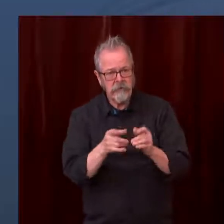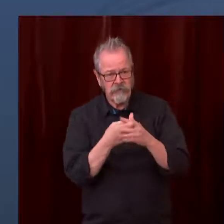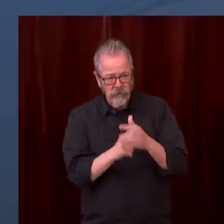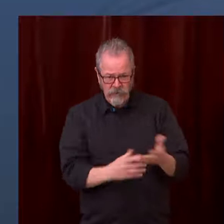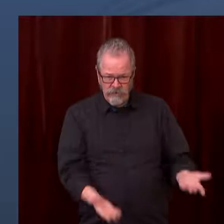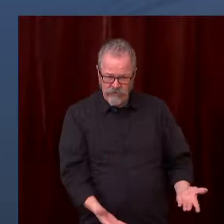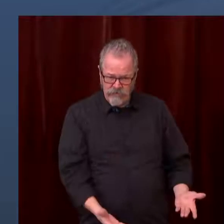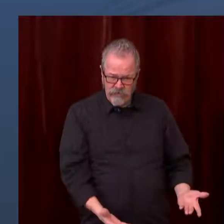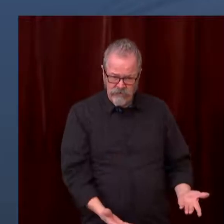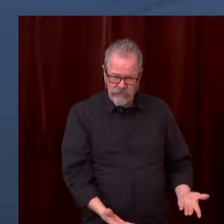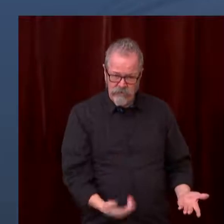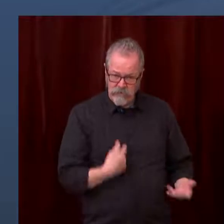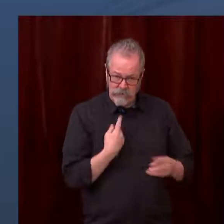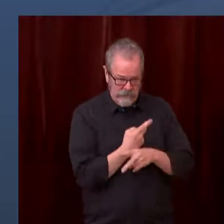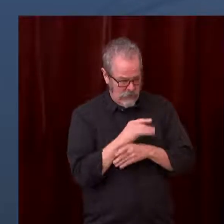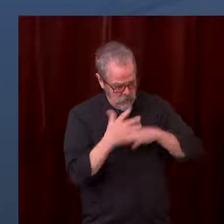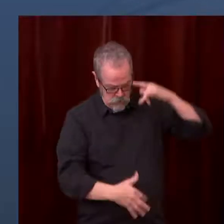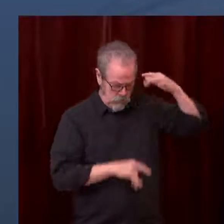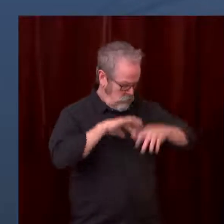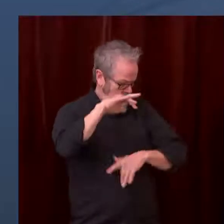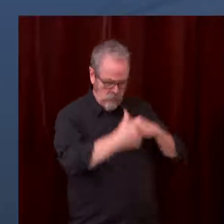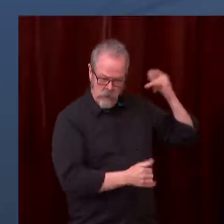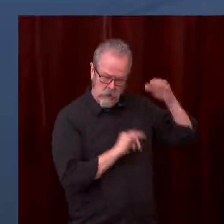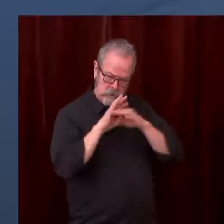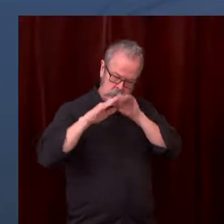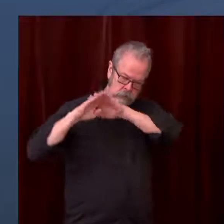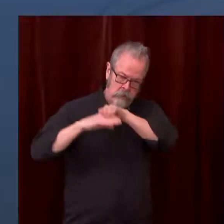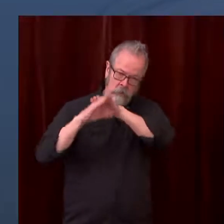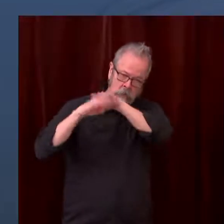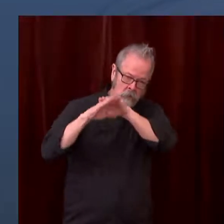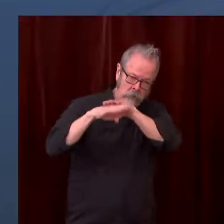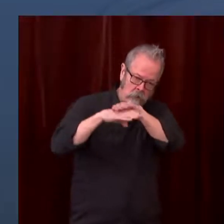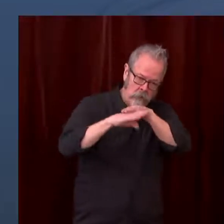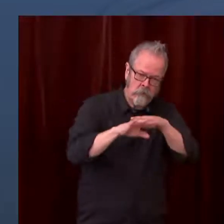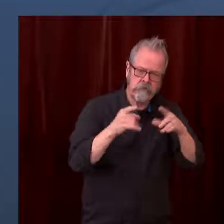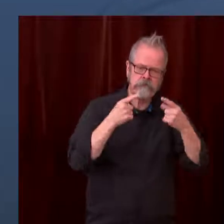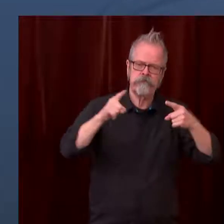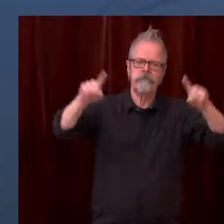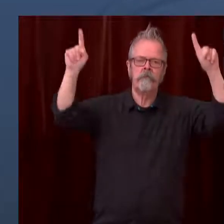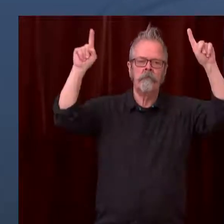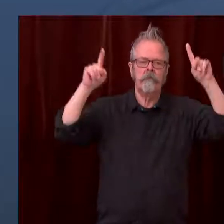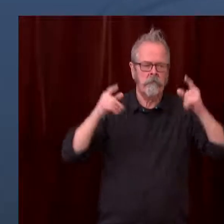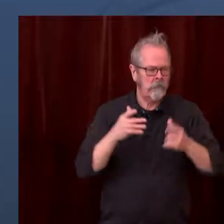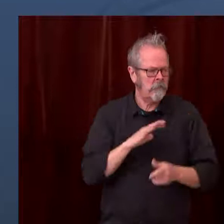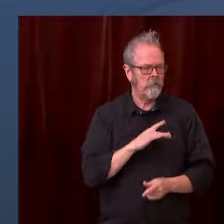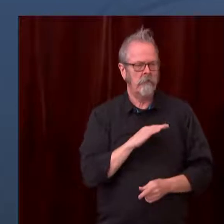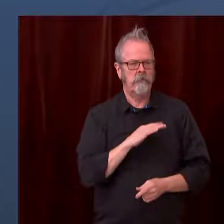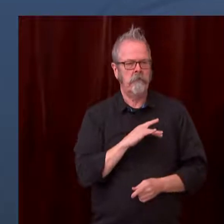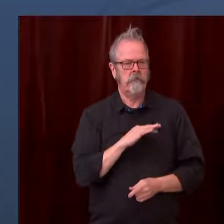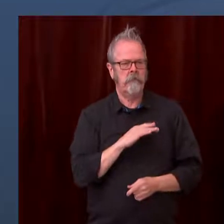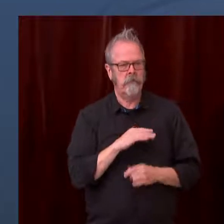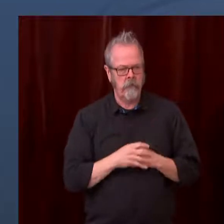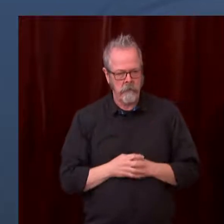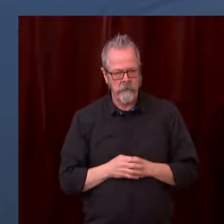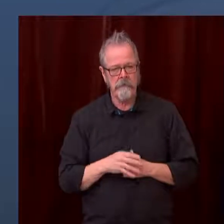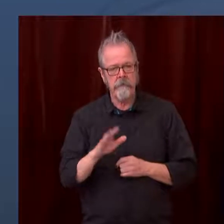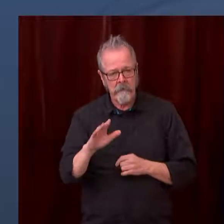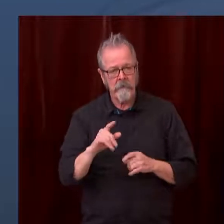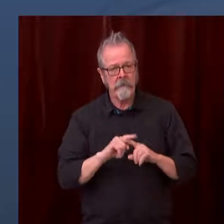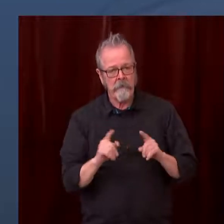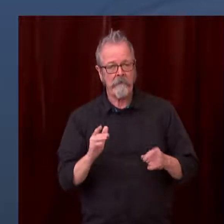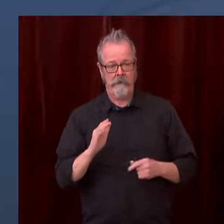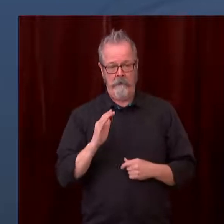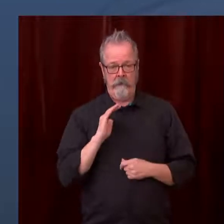really hoping that we can reopen schools so that we can get the support that we know our students need. You know, as you know, Governor, my first job